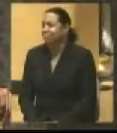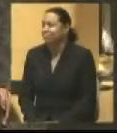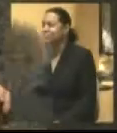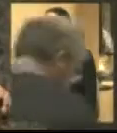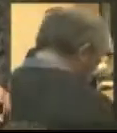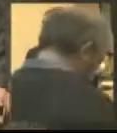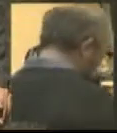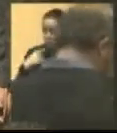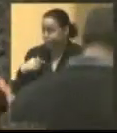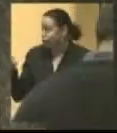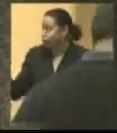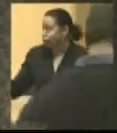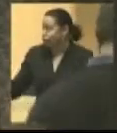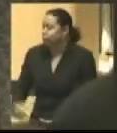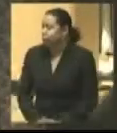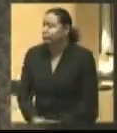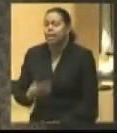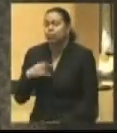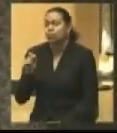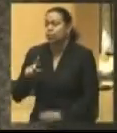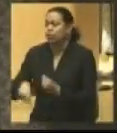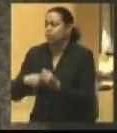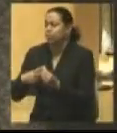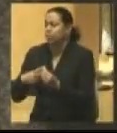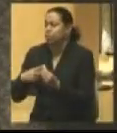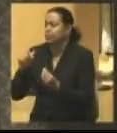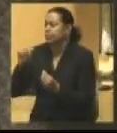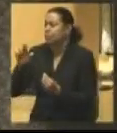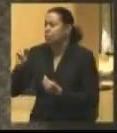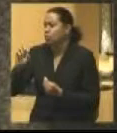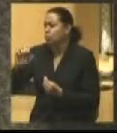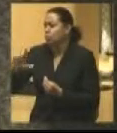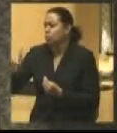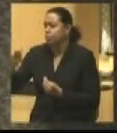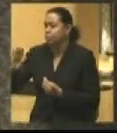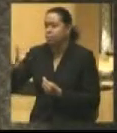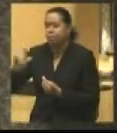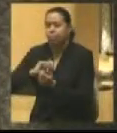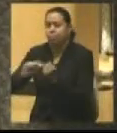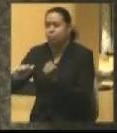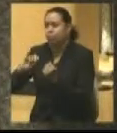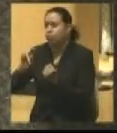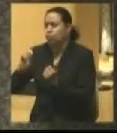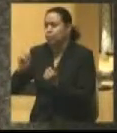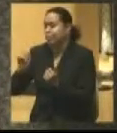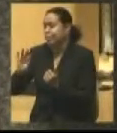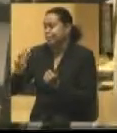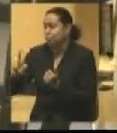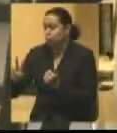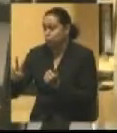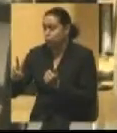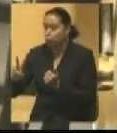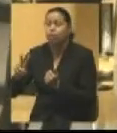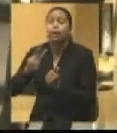Hi, can you hear me? Yeah, I can. I've got a question concerning the Arnold bill that was passed in June of '62. Yes. Now, in '57,